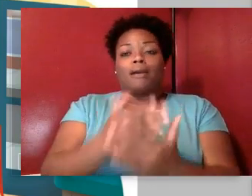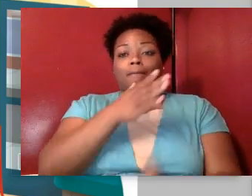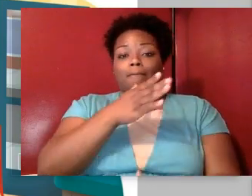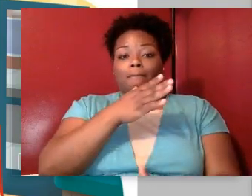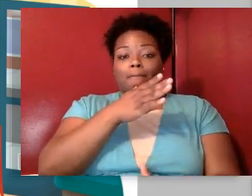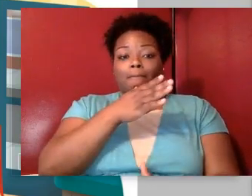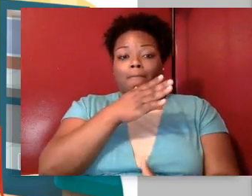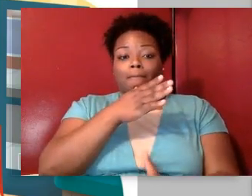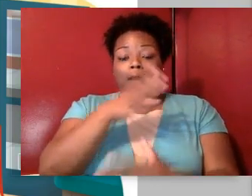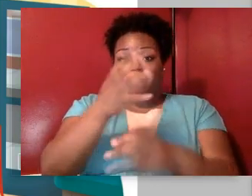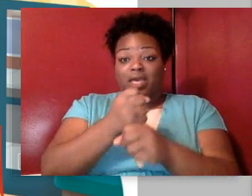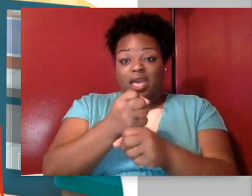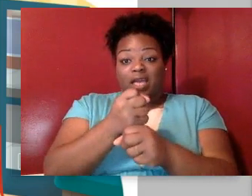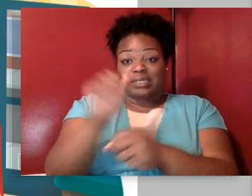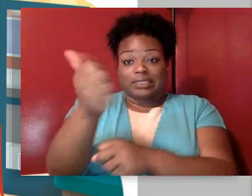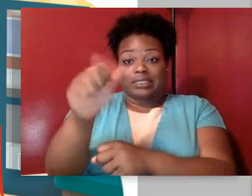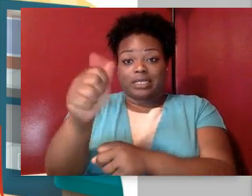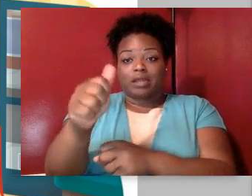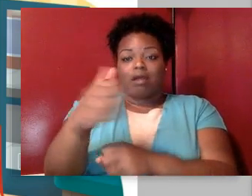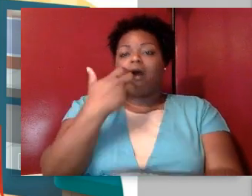10. Hot job.